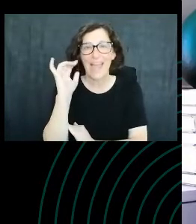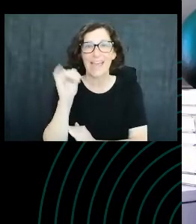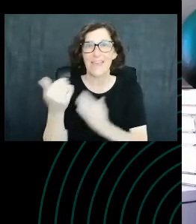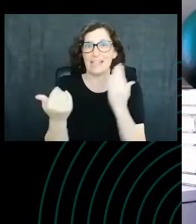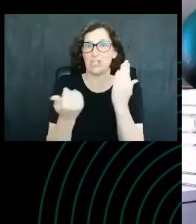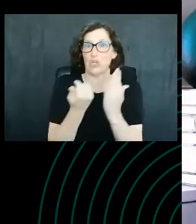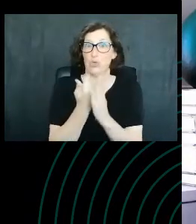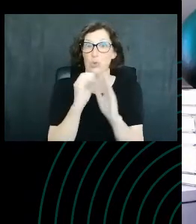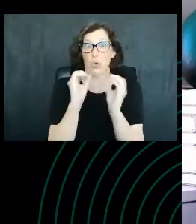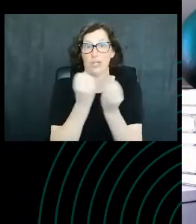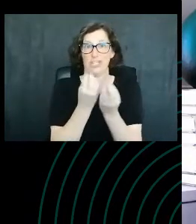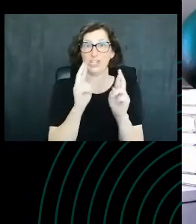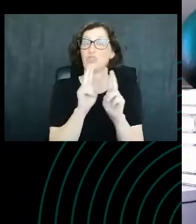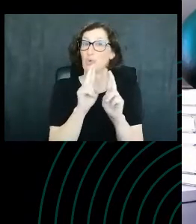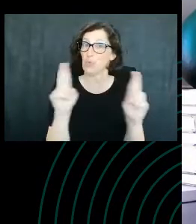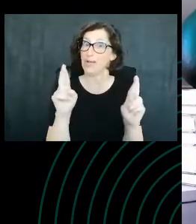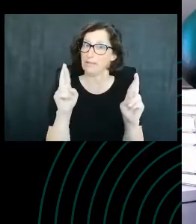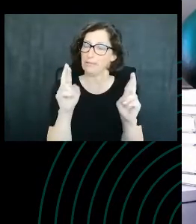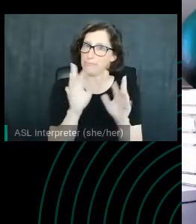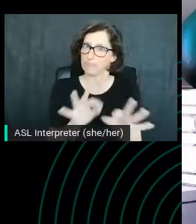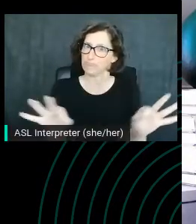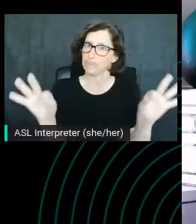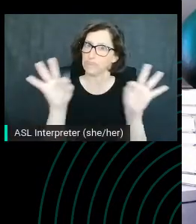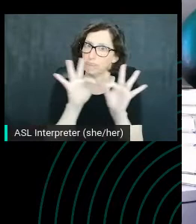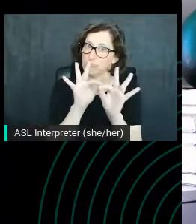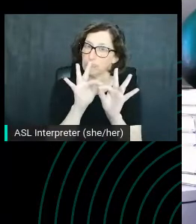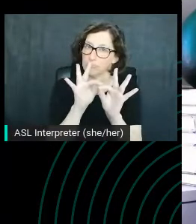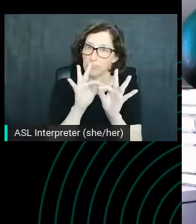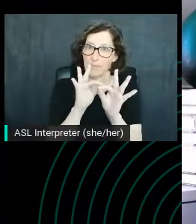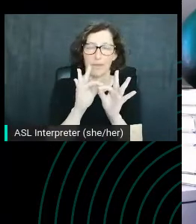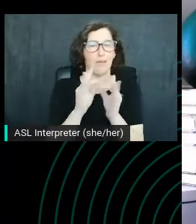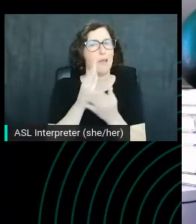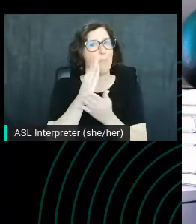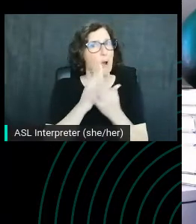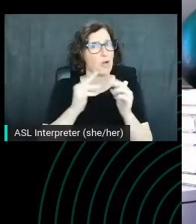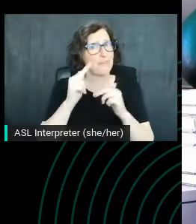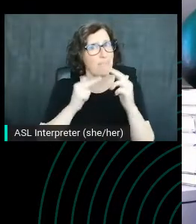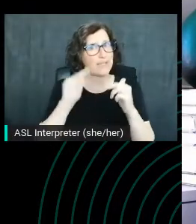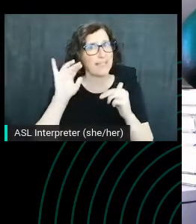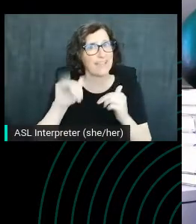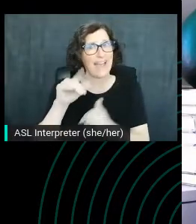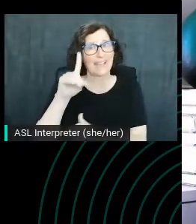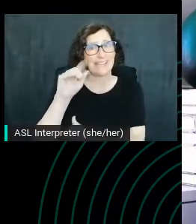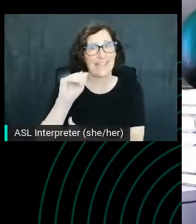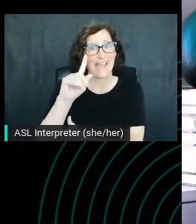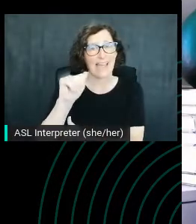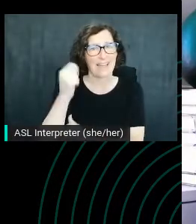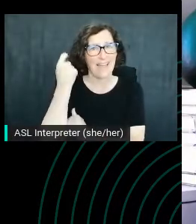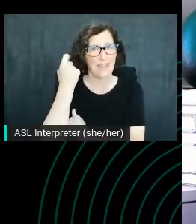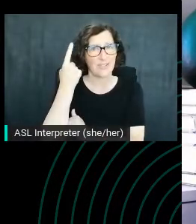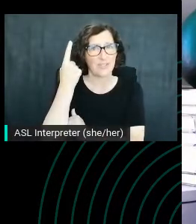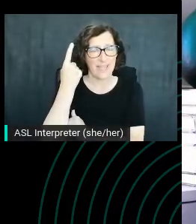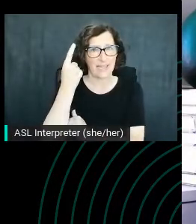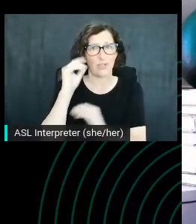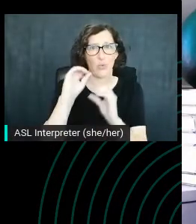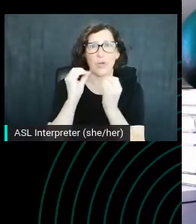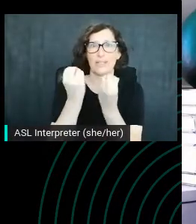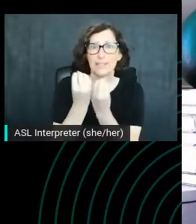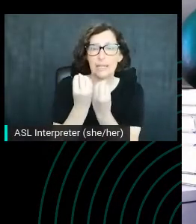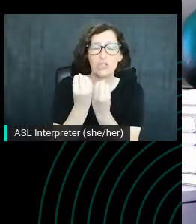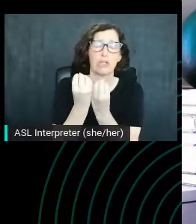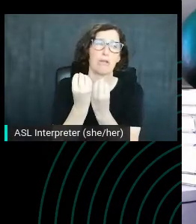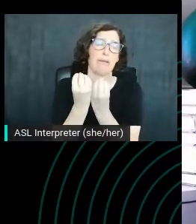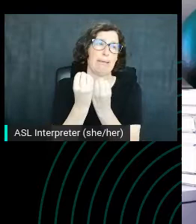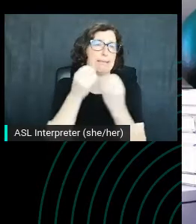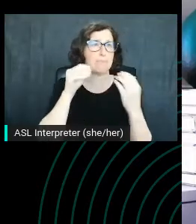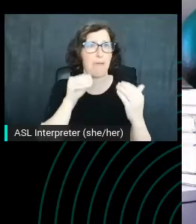factor. Now, part of building a data literate organization is, of course, about technology and data methodology, but